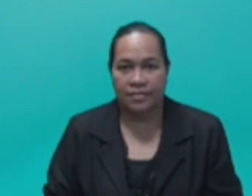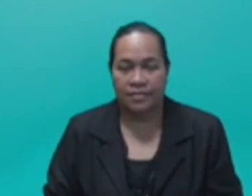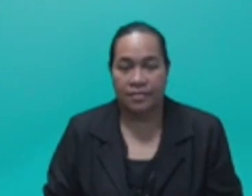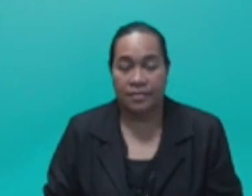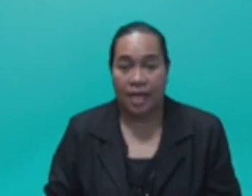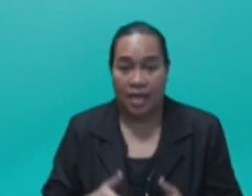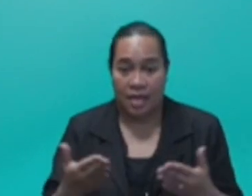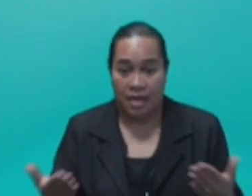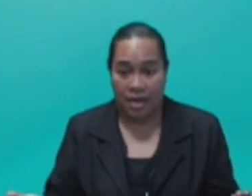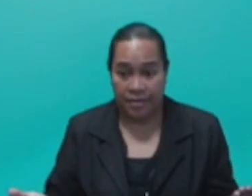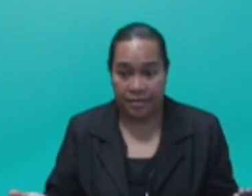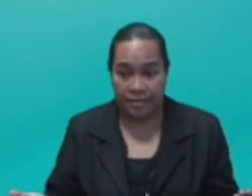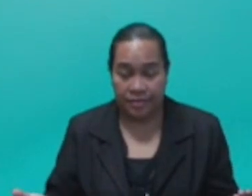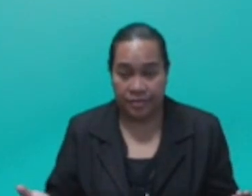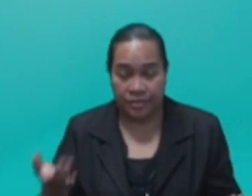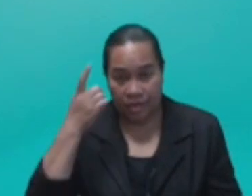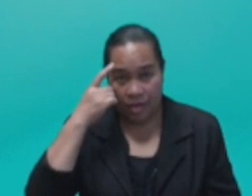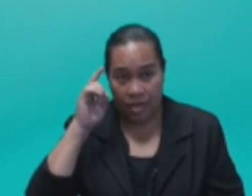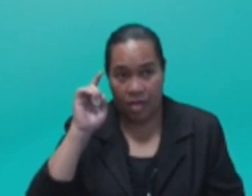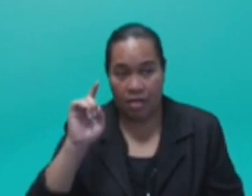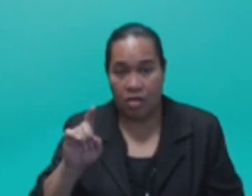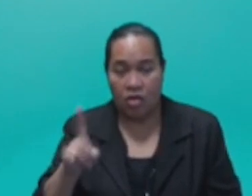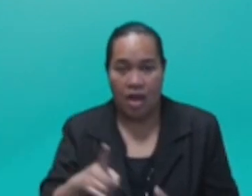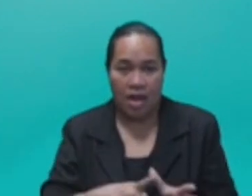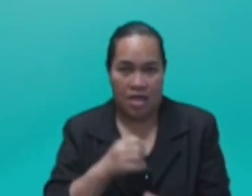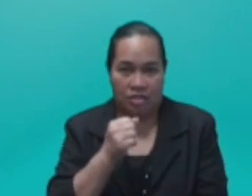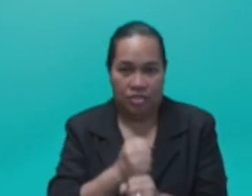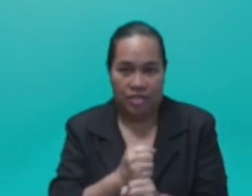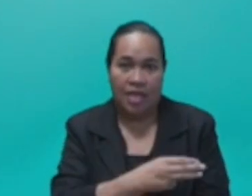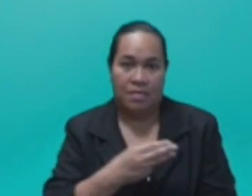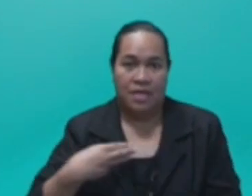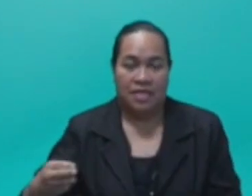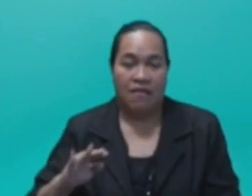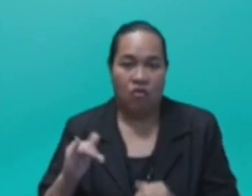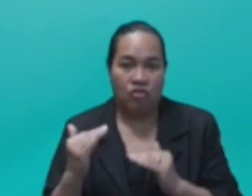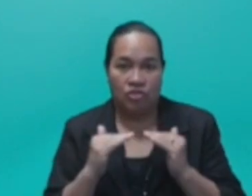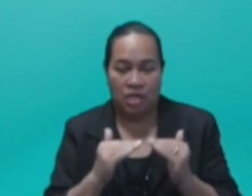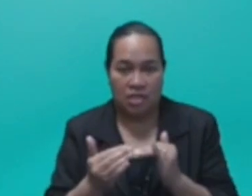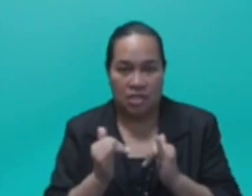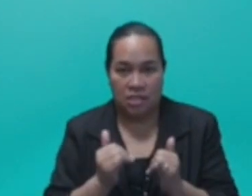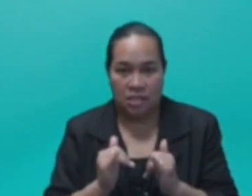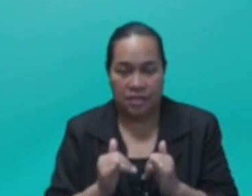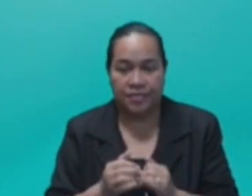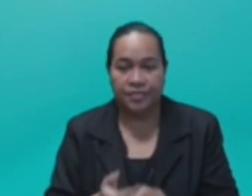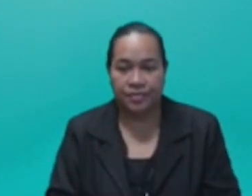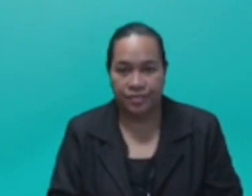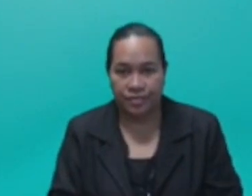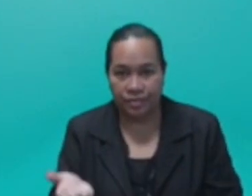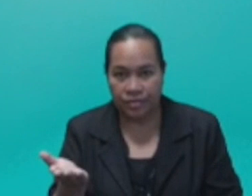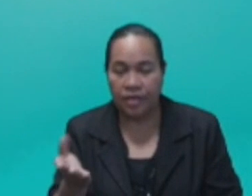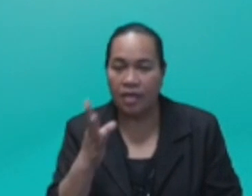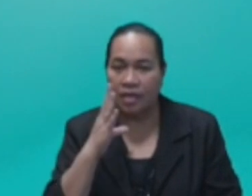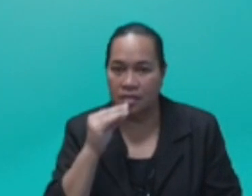And I now call on the Learned Attorney General and Minister for Justice, the Honorable Siromi Turaga, to deliver